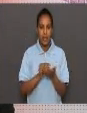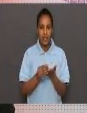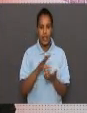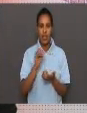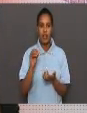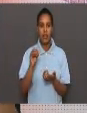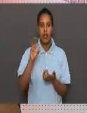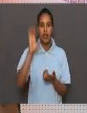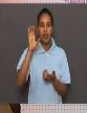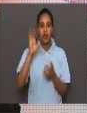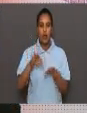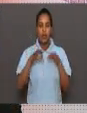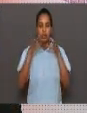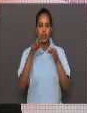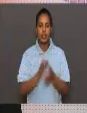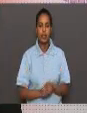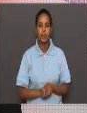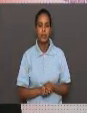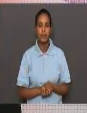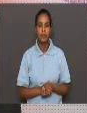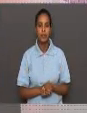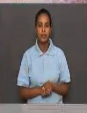malleability, and conductivity.